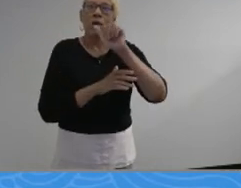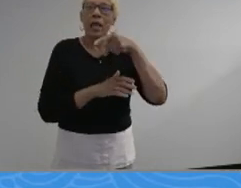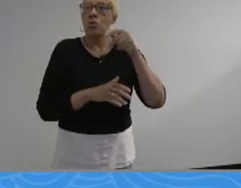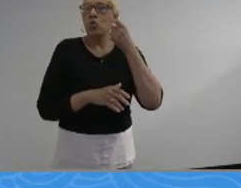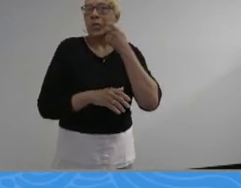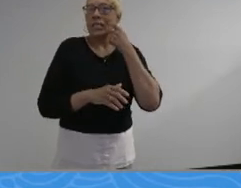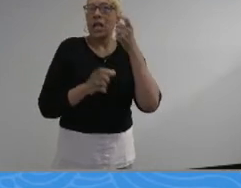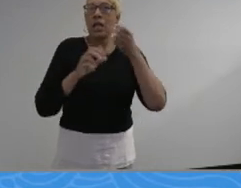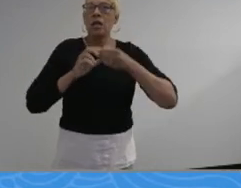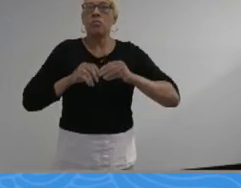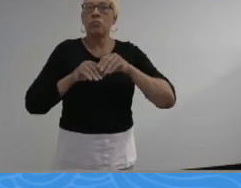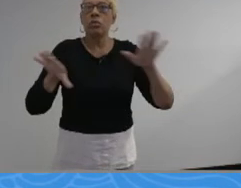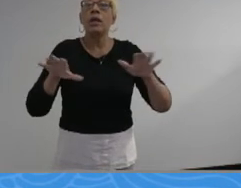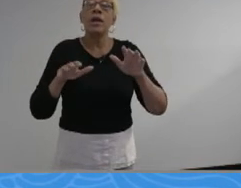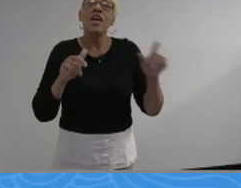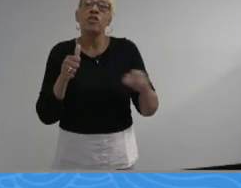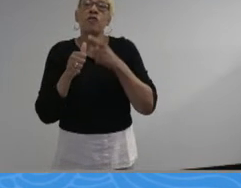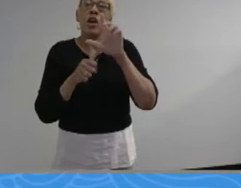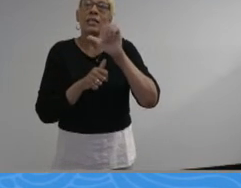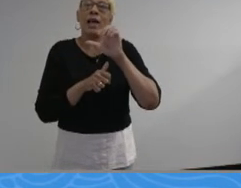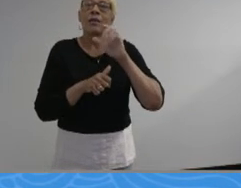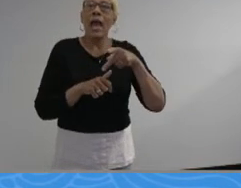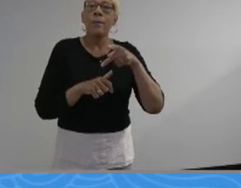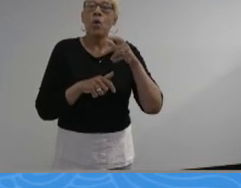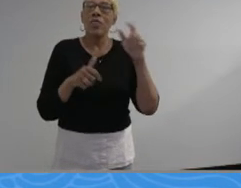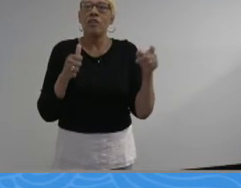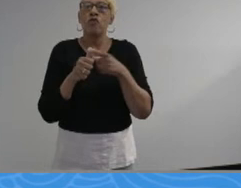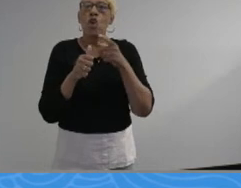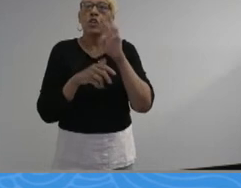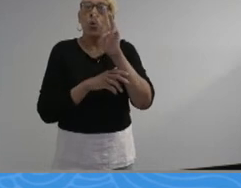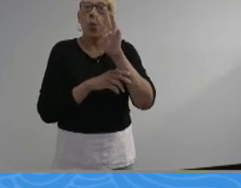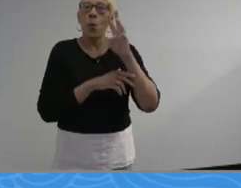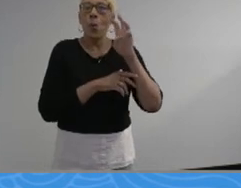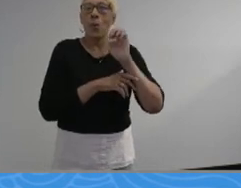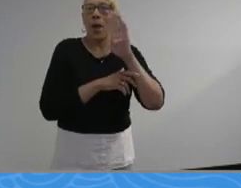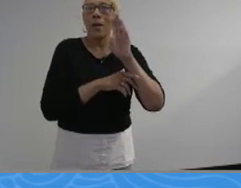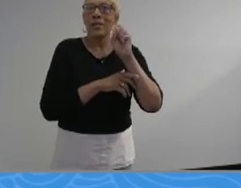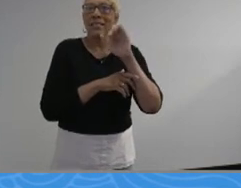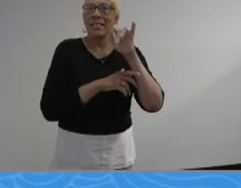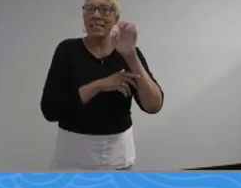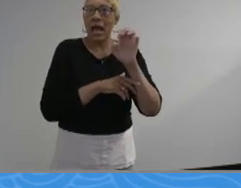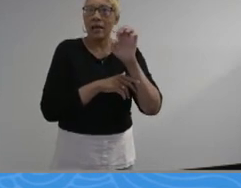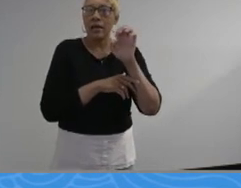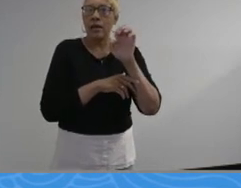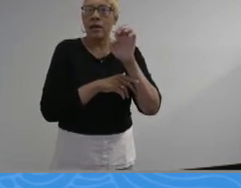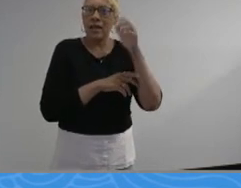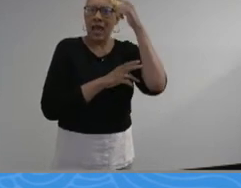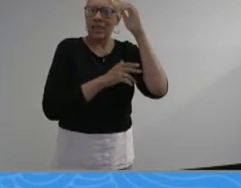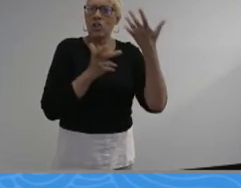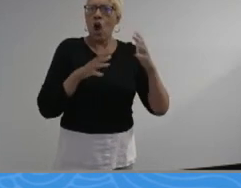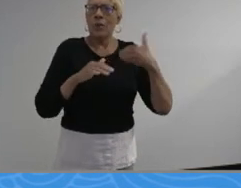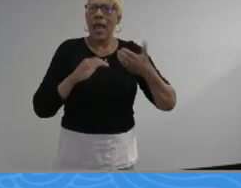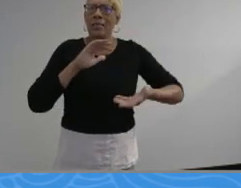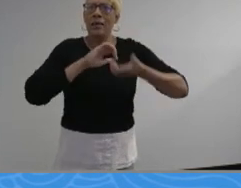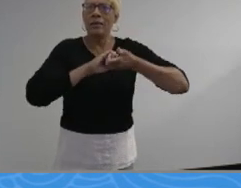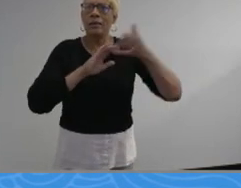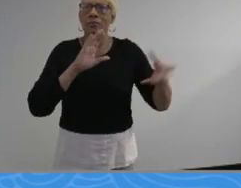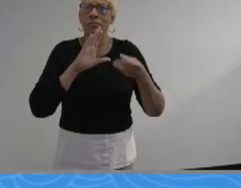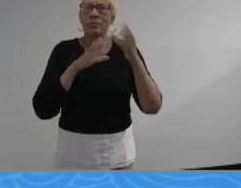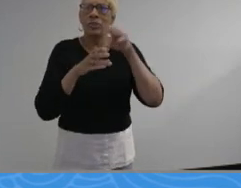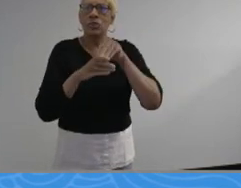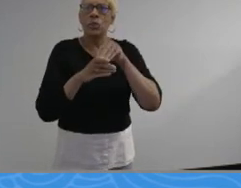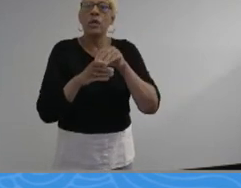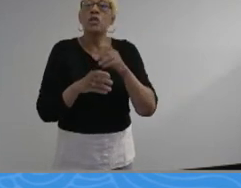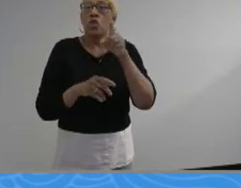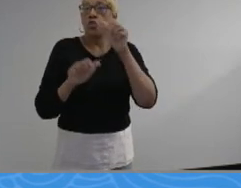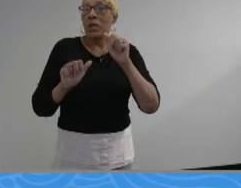its first draft LCAP on its website. So I think, Michael already put the link in there. So you can go ahead and check